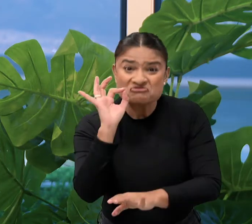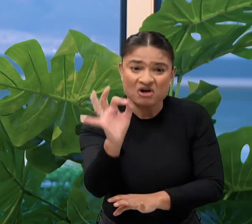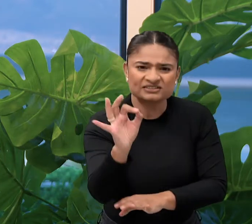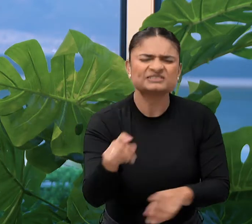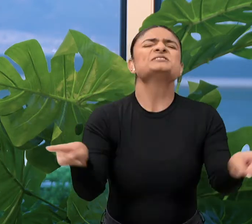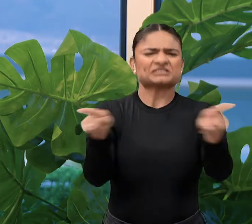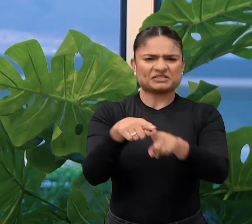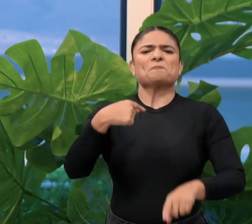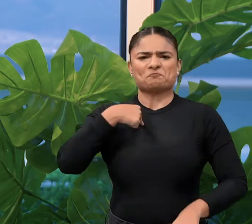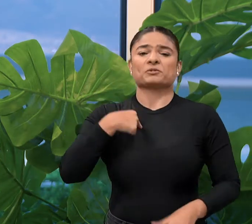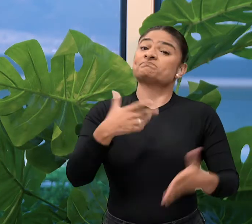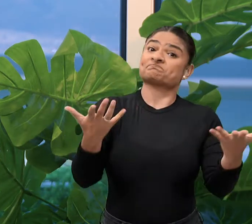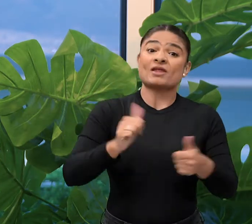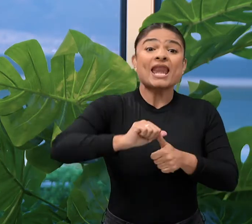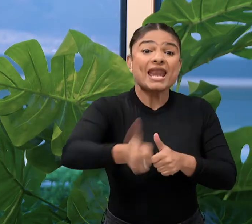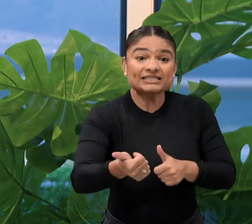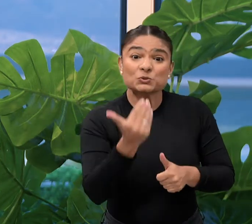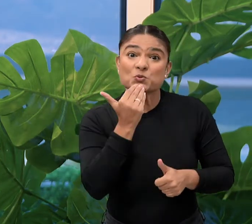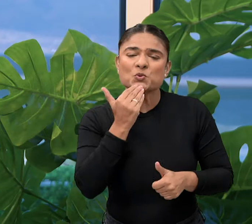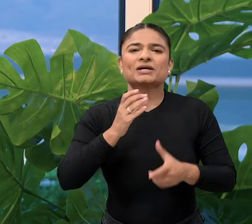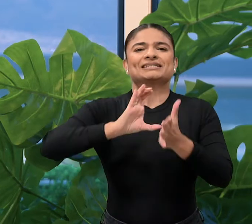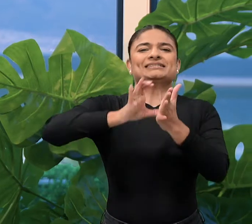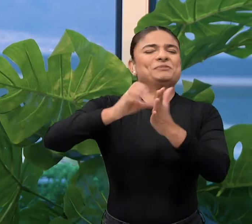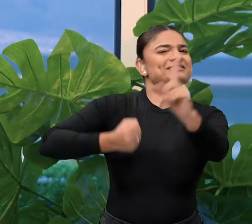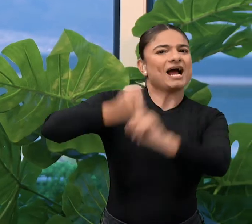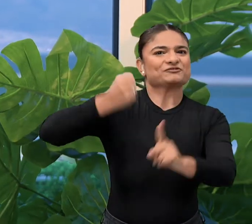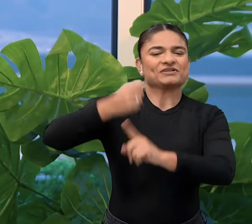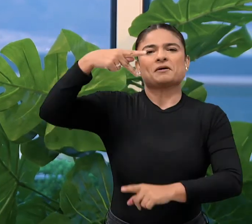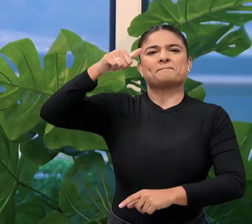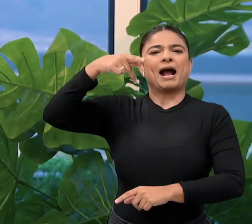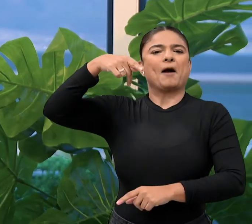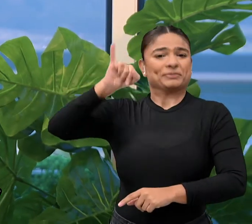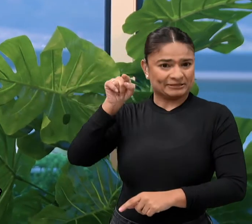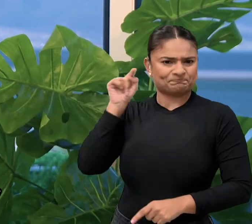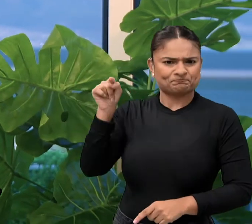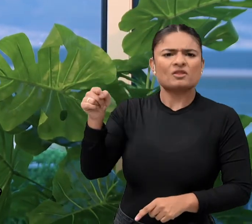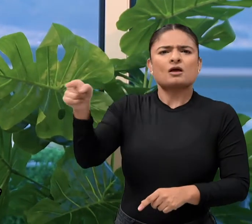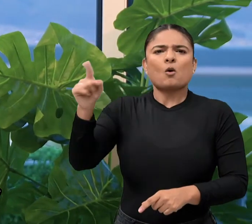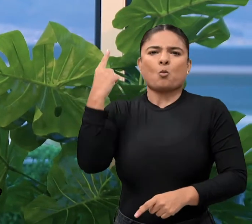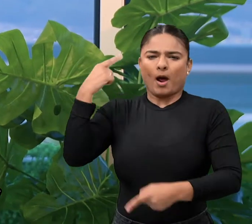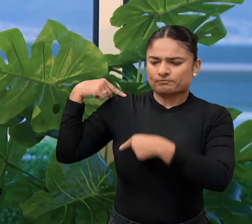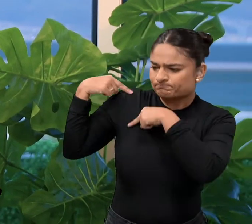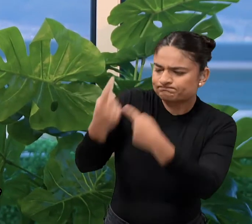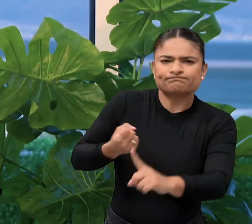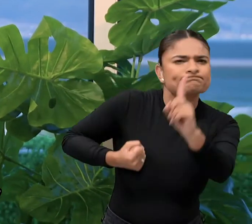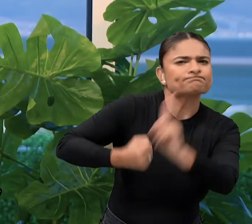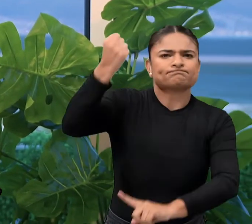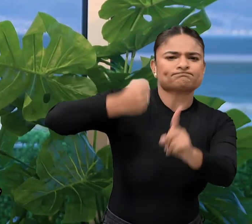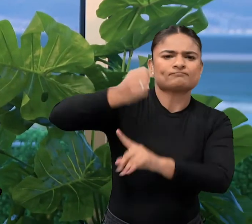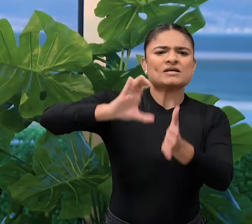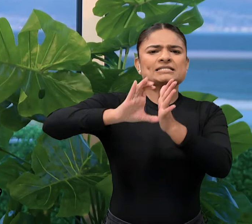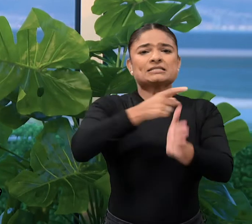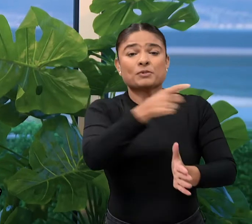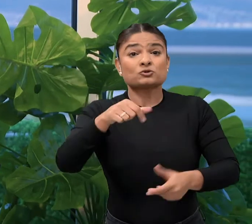have similar stories of your own. Coming up, disability activist Papi Nkoli, one of our disability rights struggle veterans,